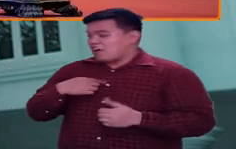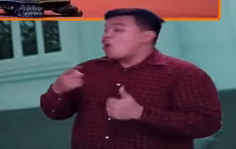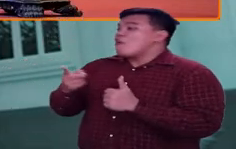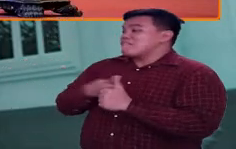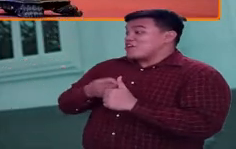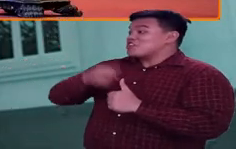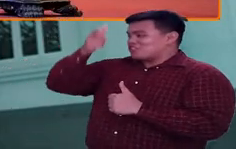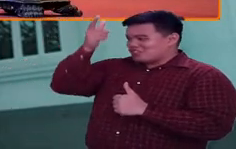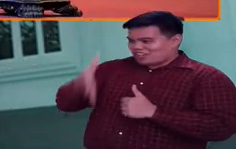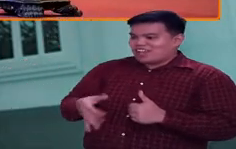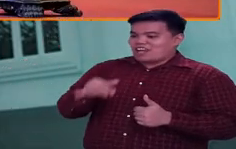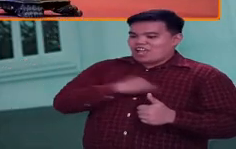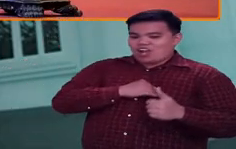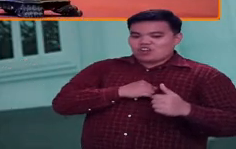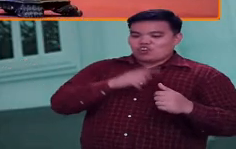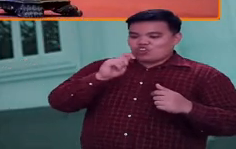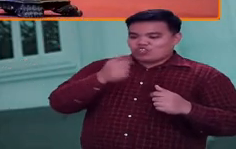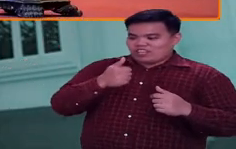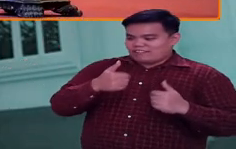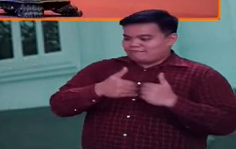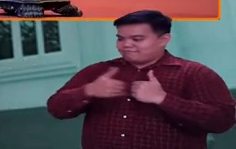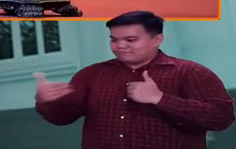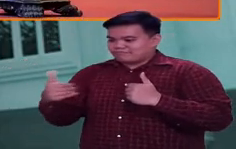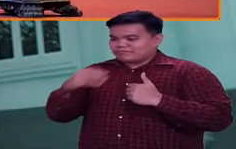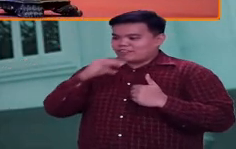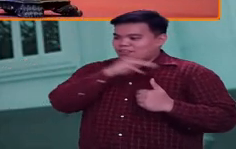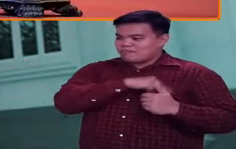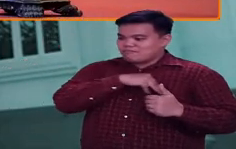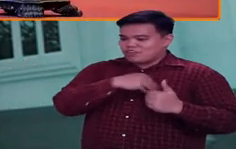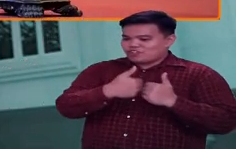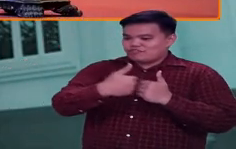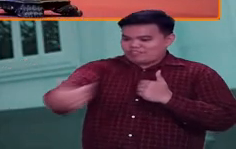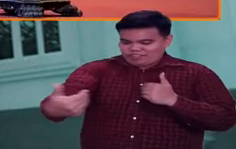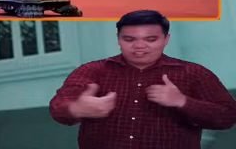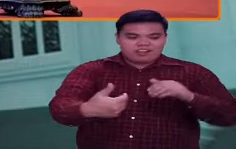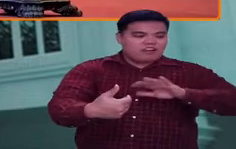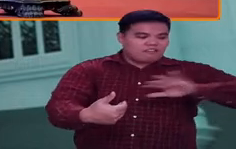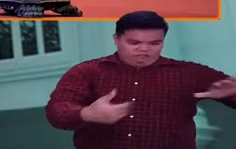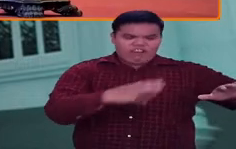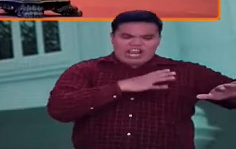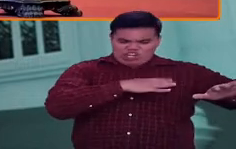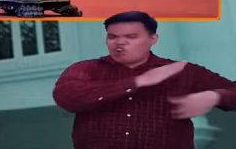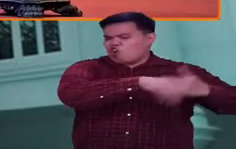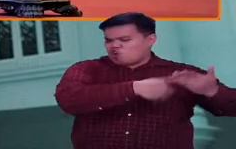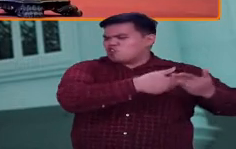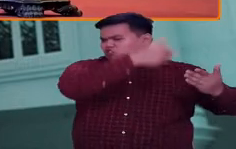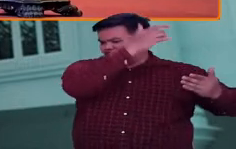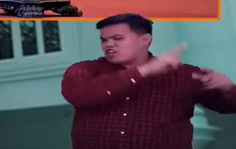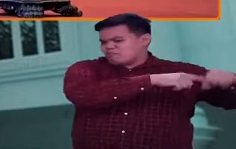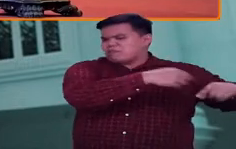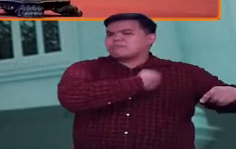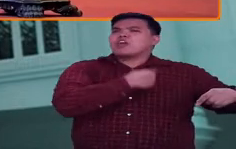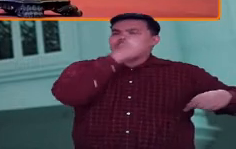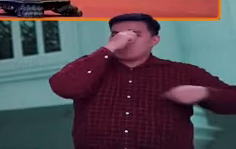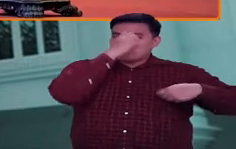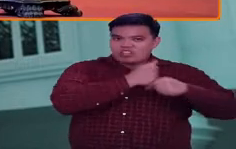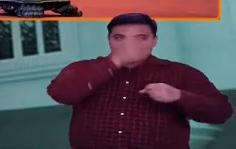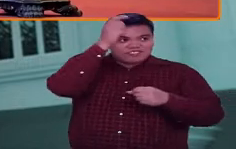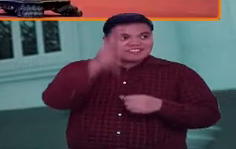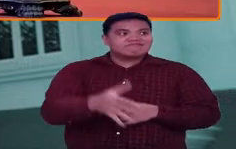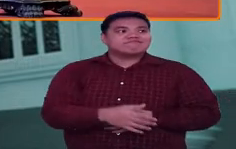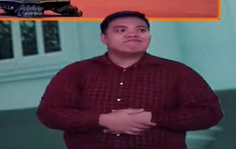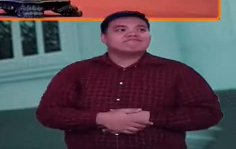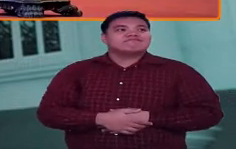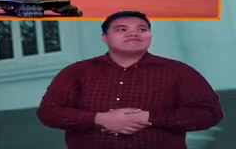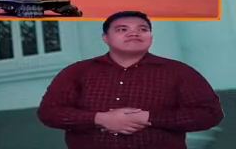first. I give my tithe, I give missions, and I trust God to take care of the rest. And it seems like every year there's more, so I give